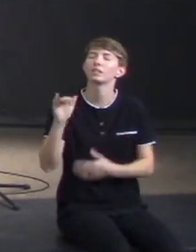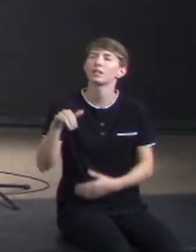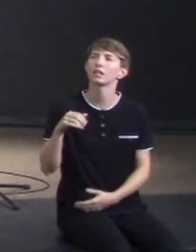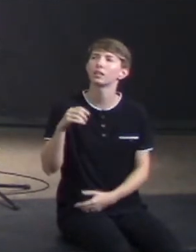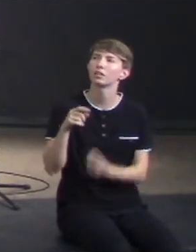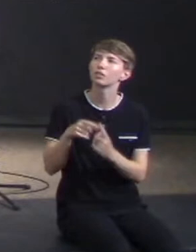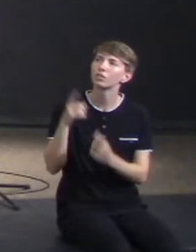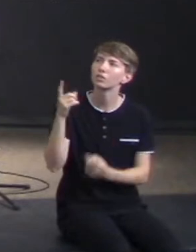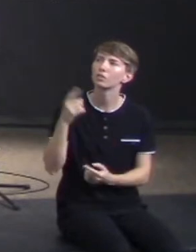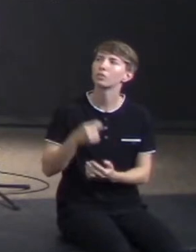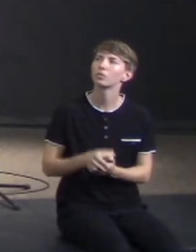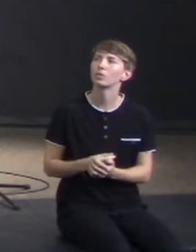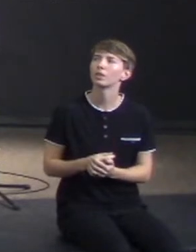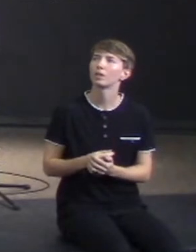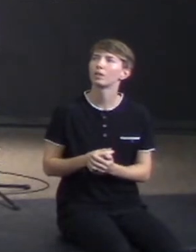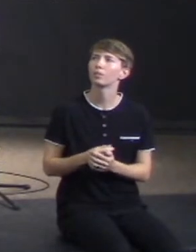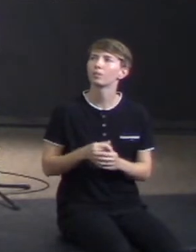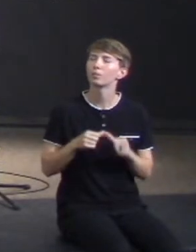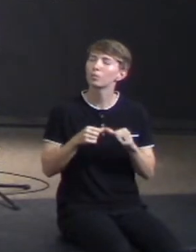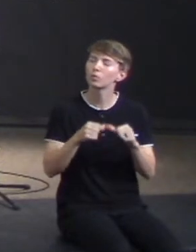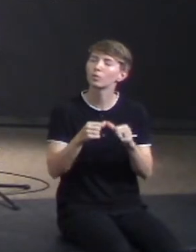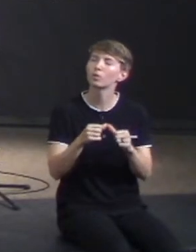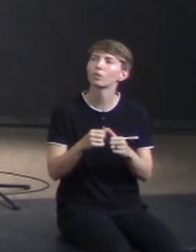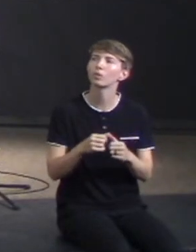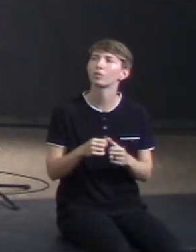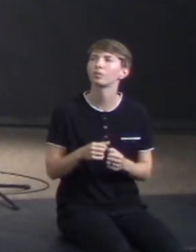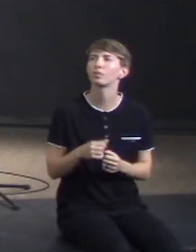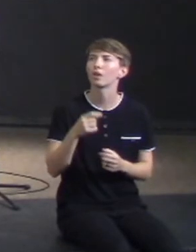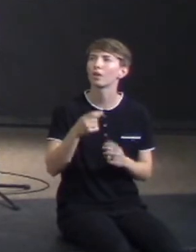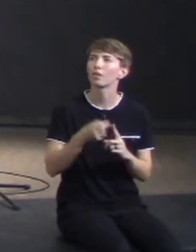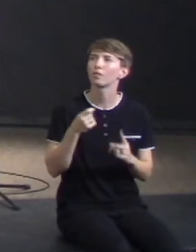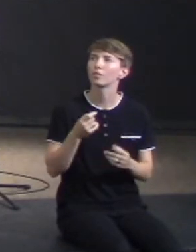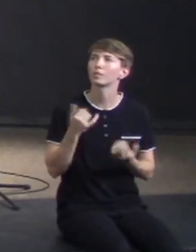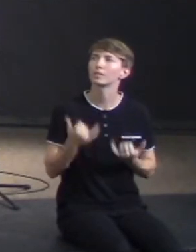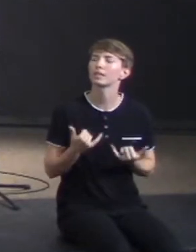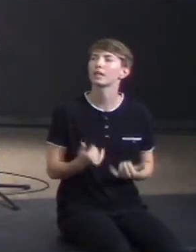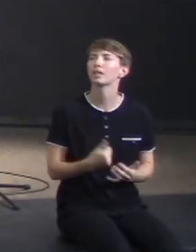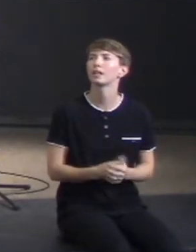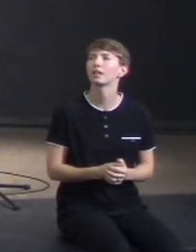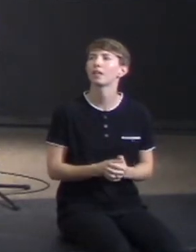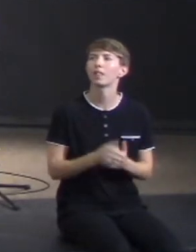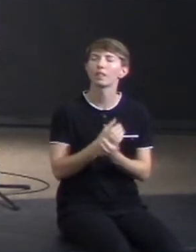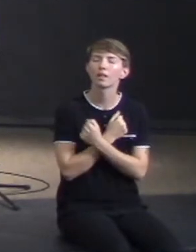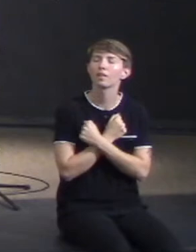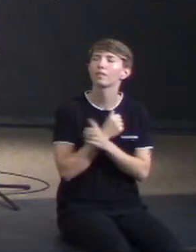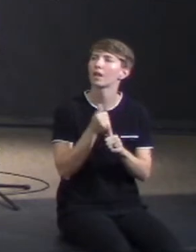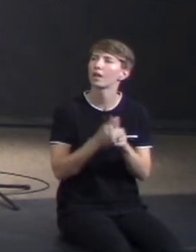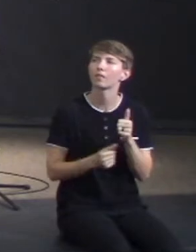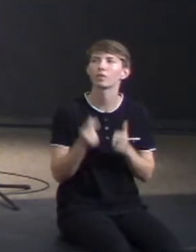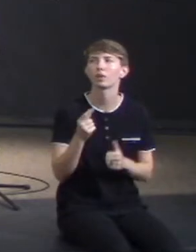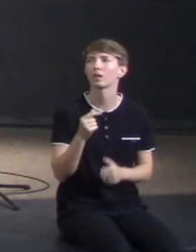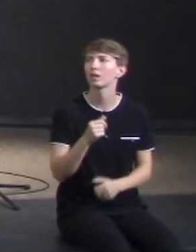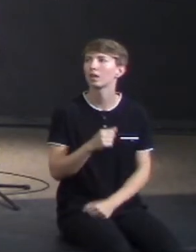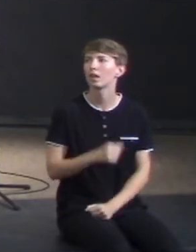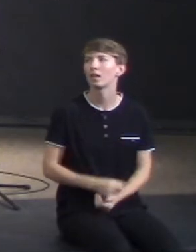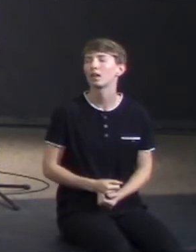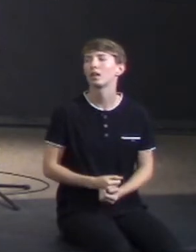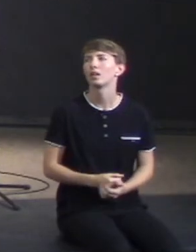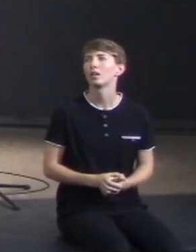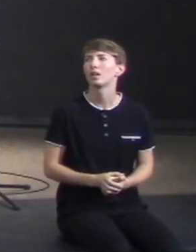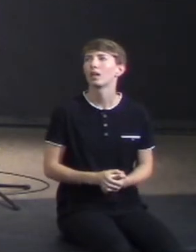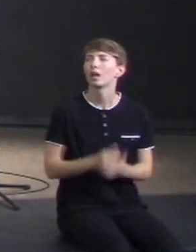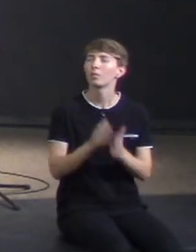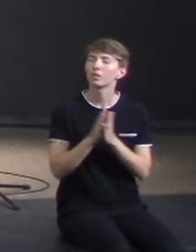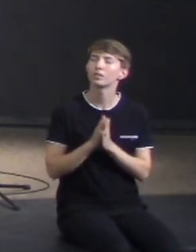from today in such a better light, God, loving just everyone unconditionally. I pray this in your